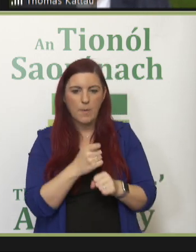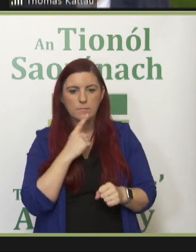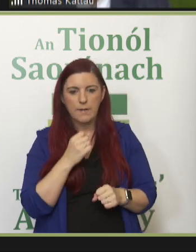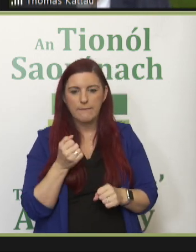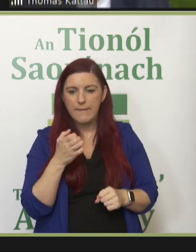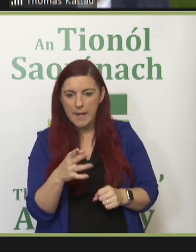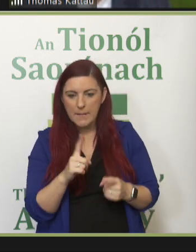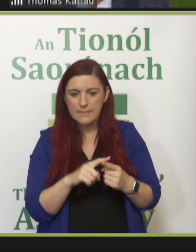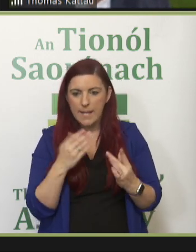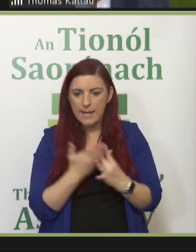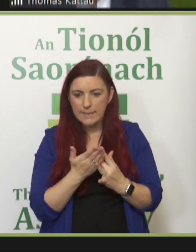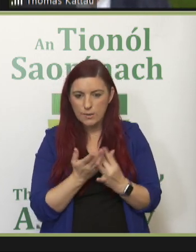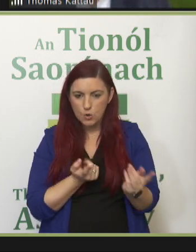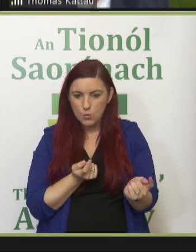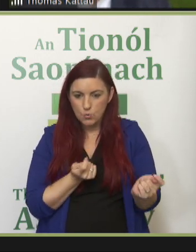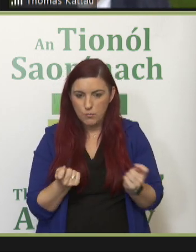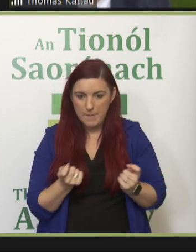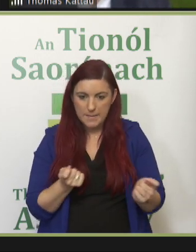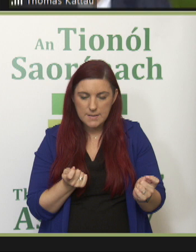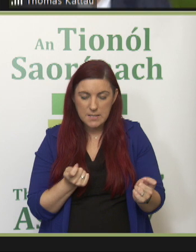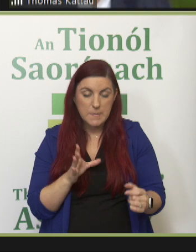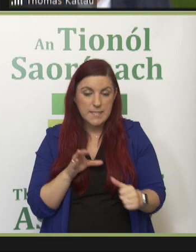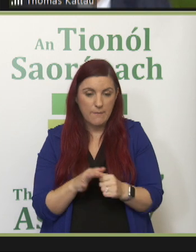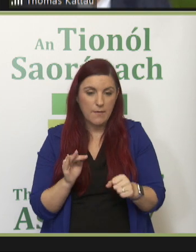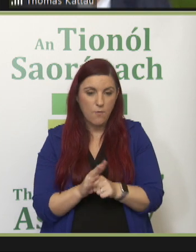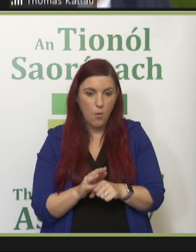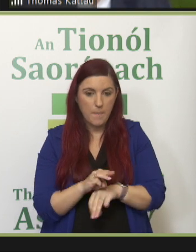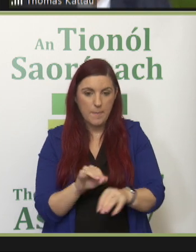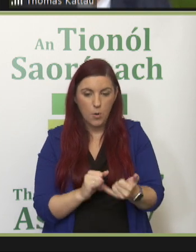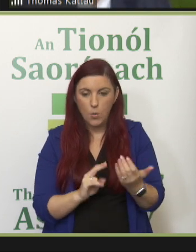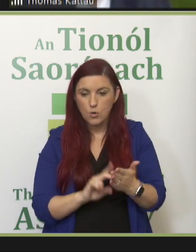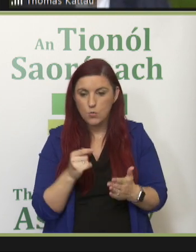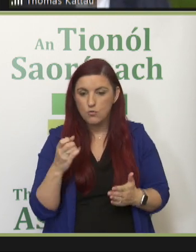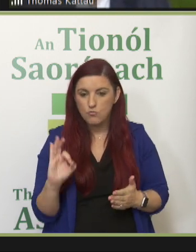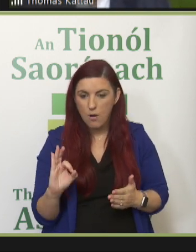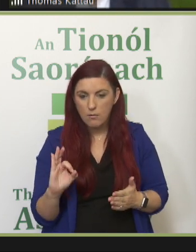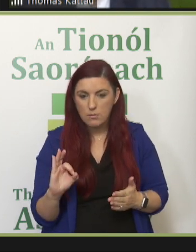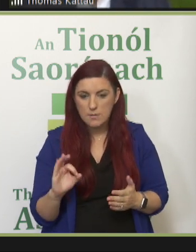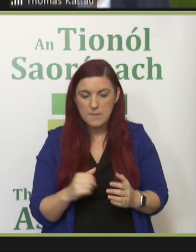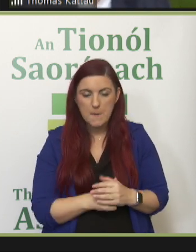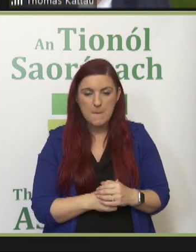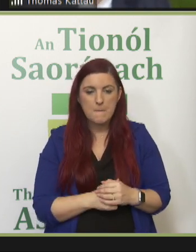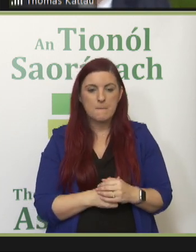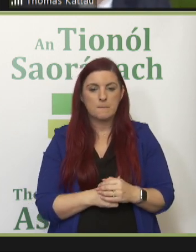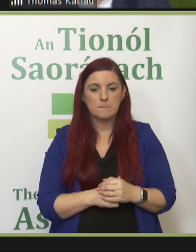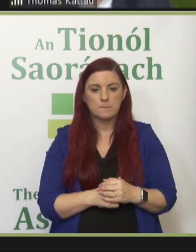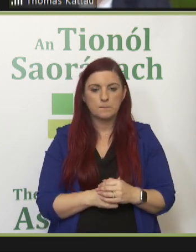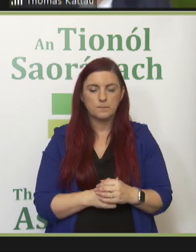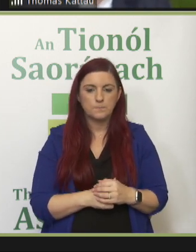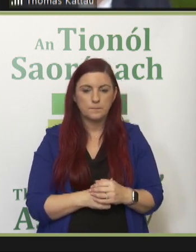to treatment, which particularly apply to people who use drugs or suffer from drug